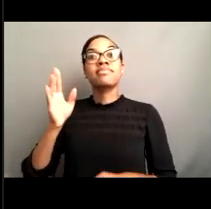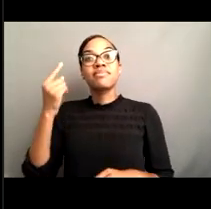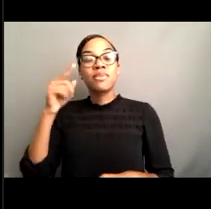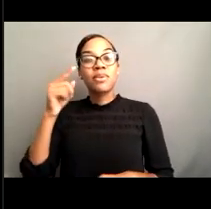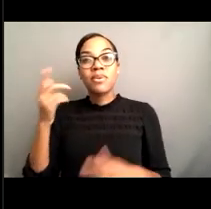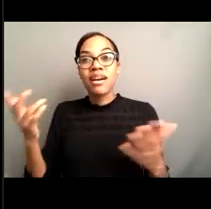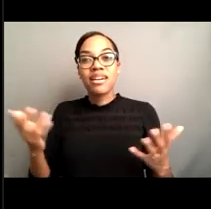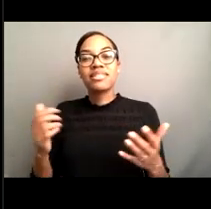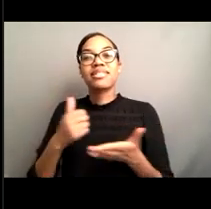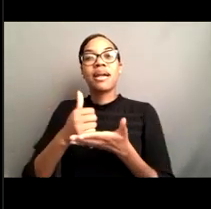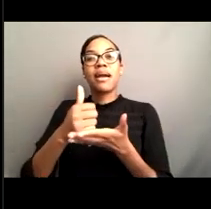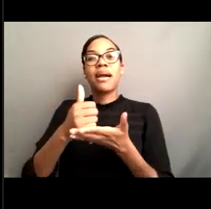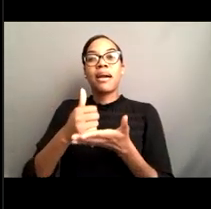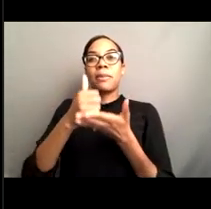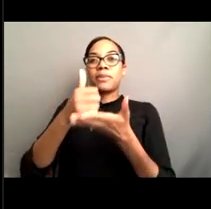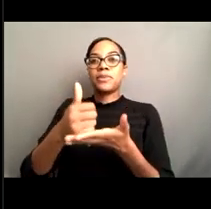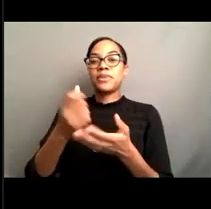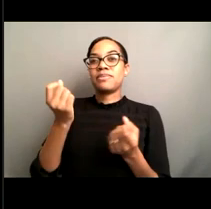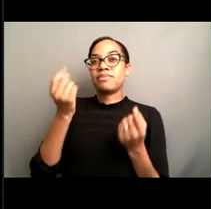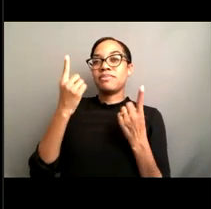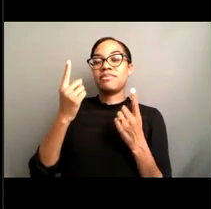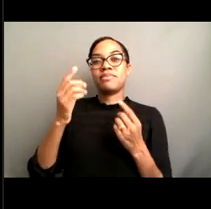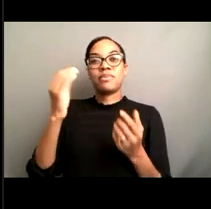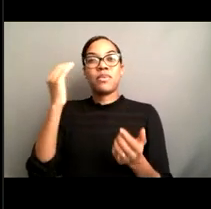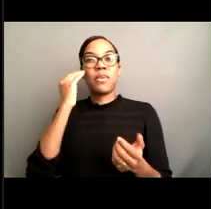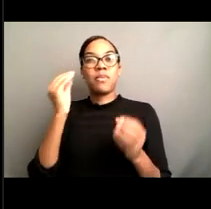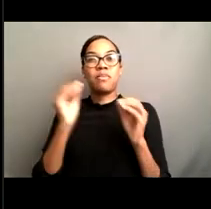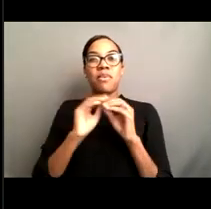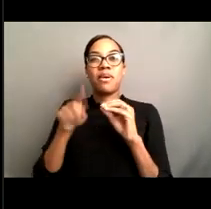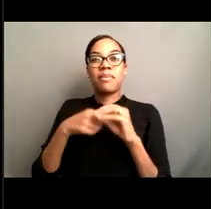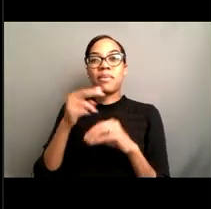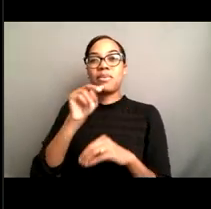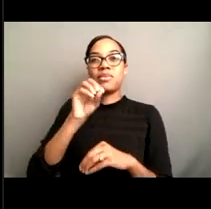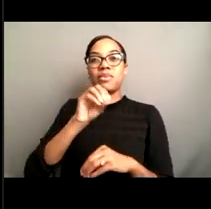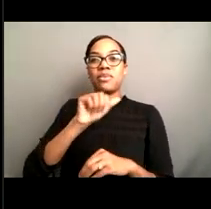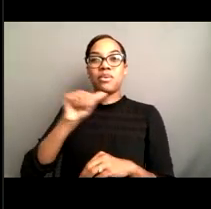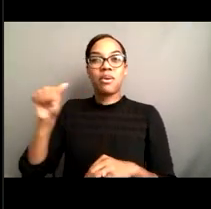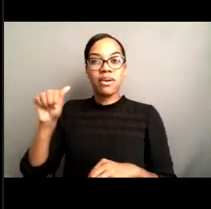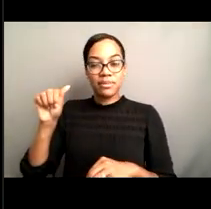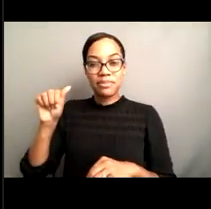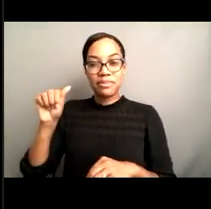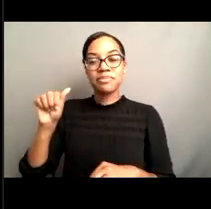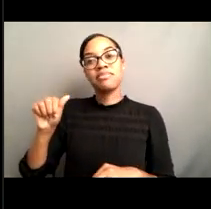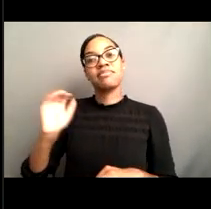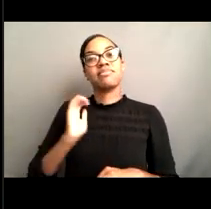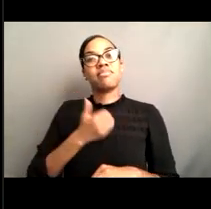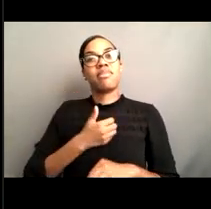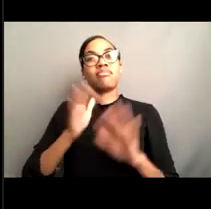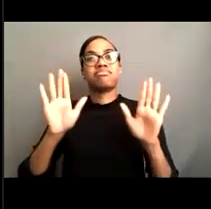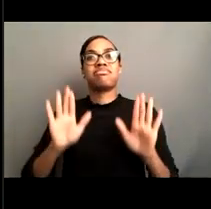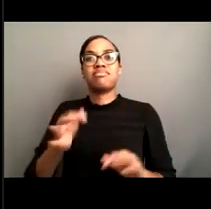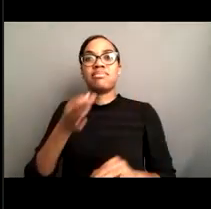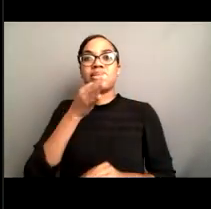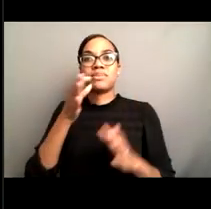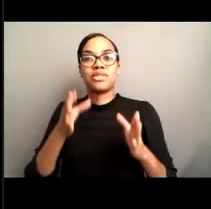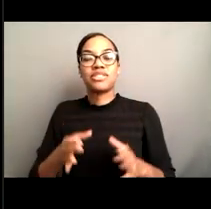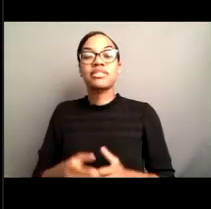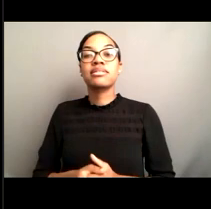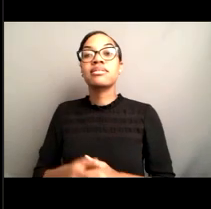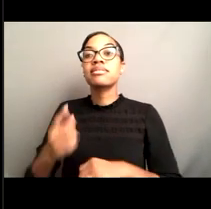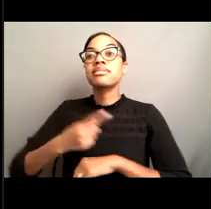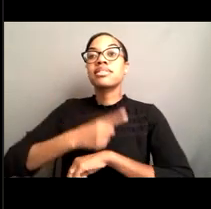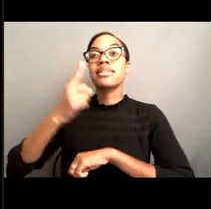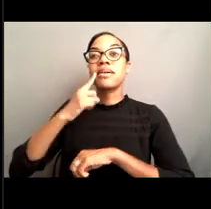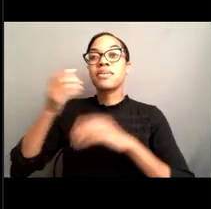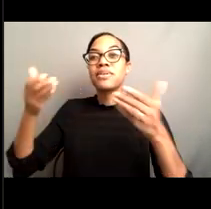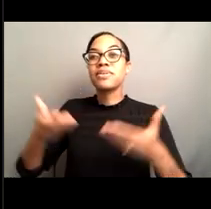NOAA, the National Oceanic and Atmospheric Administration, and some of our incredible experts. Today, we're introducing